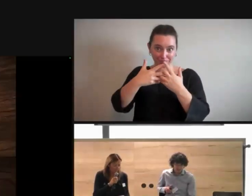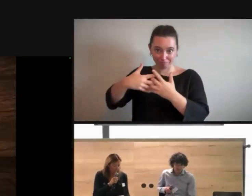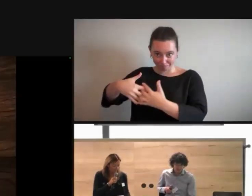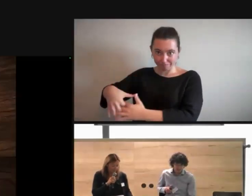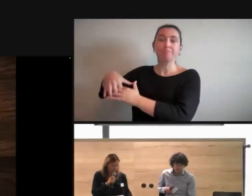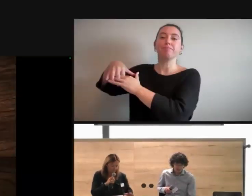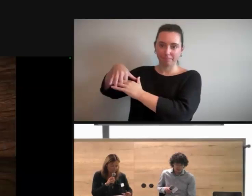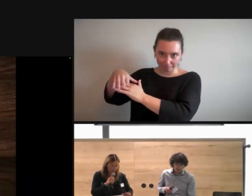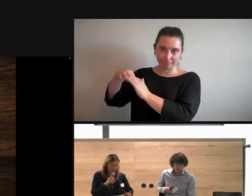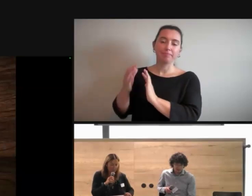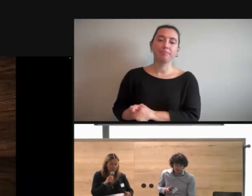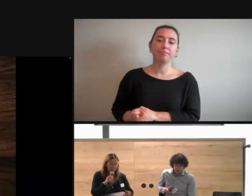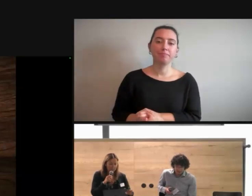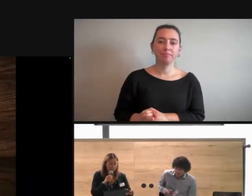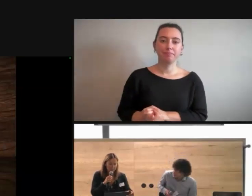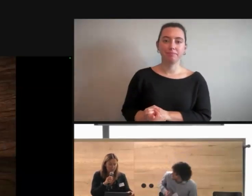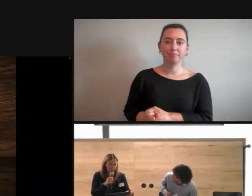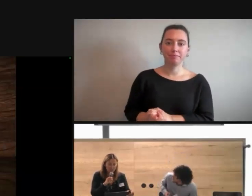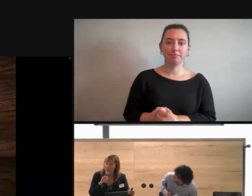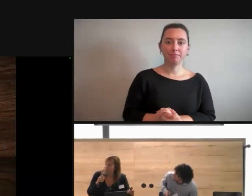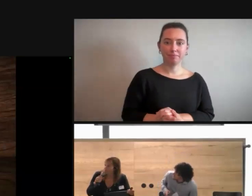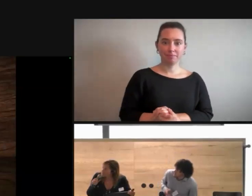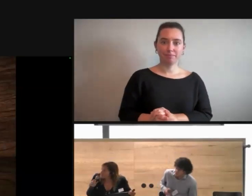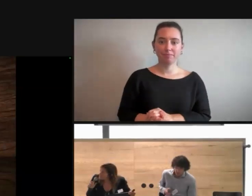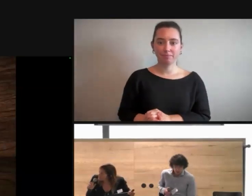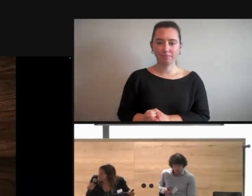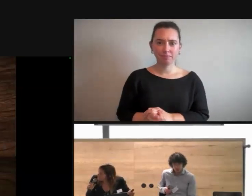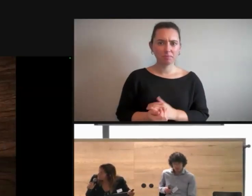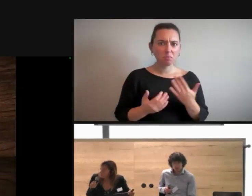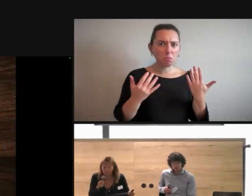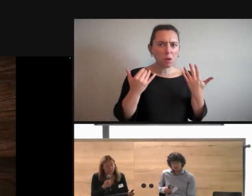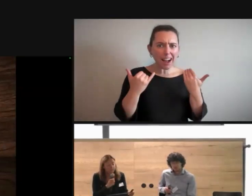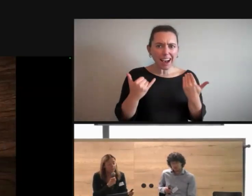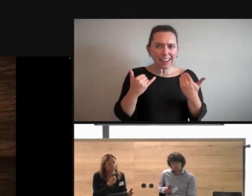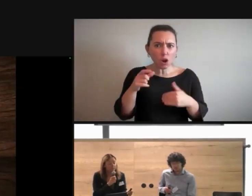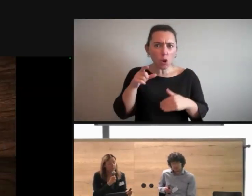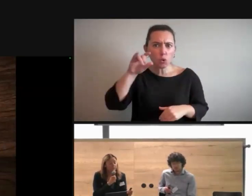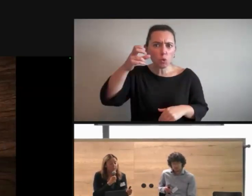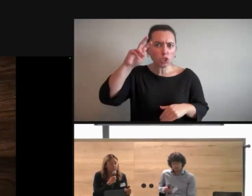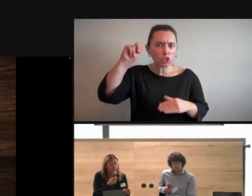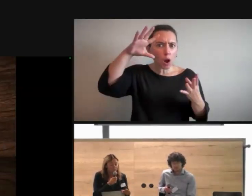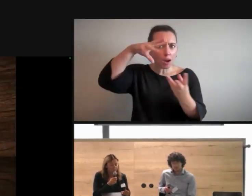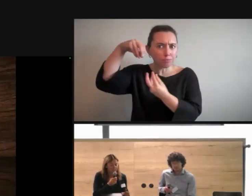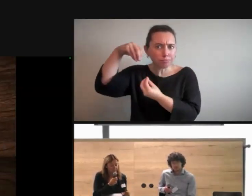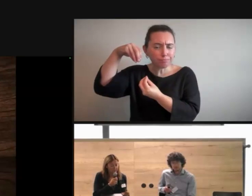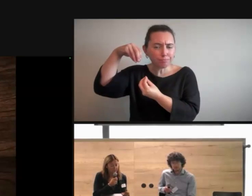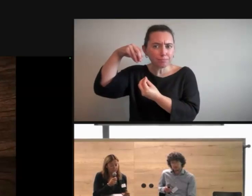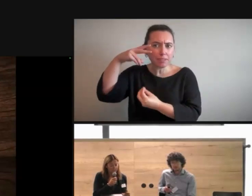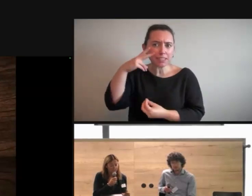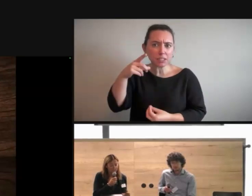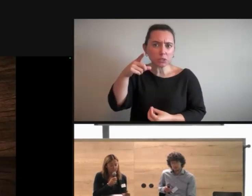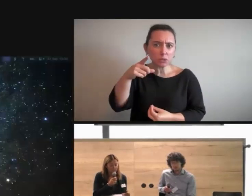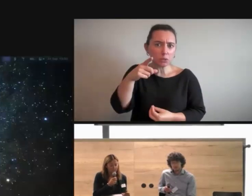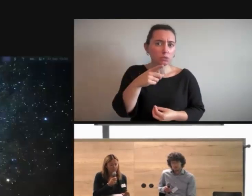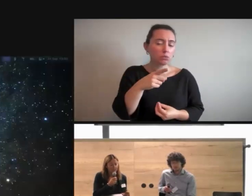Yes. So okay, perfect. I'm out of work. That's good, but now we don't see you. Oh, we can fix